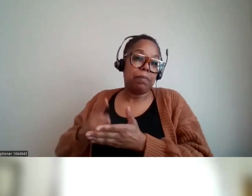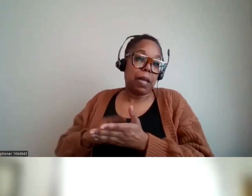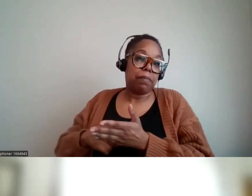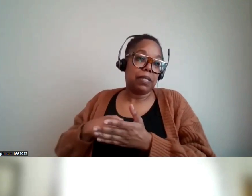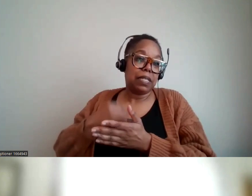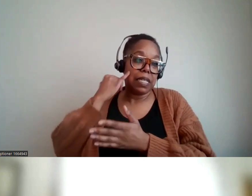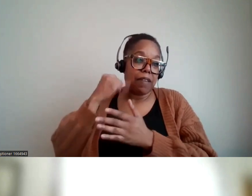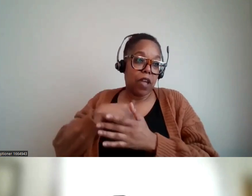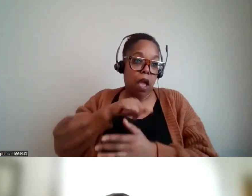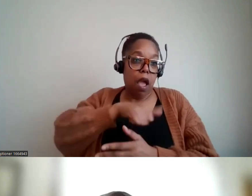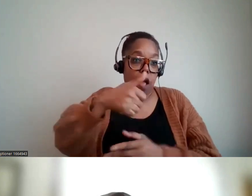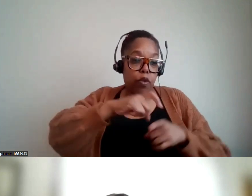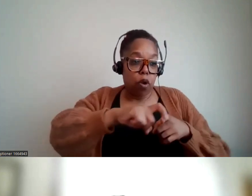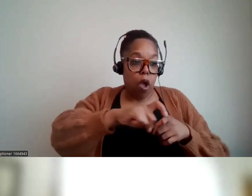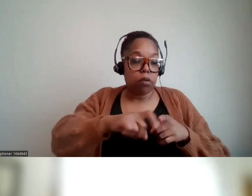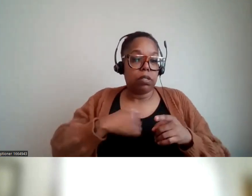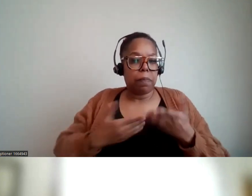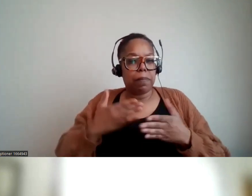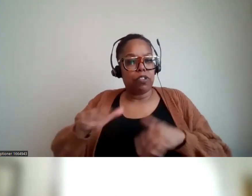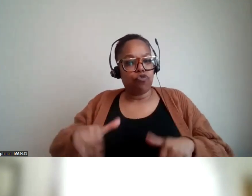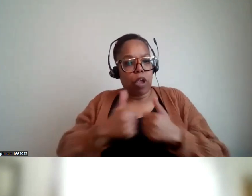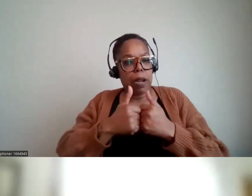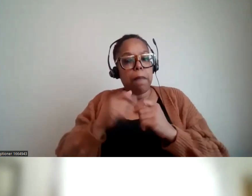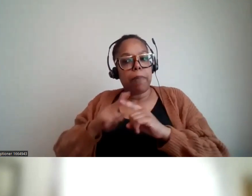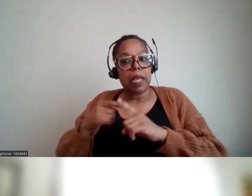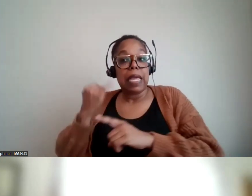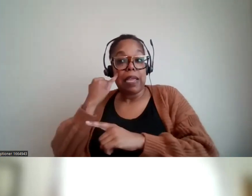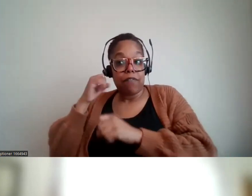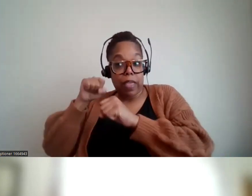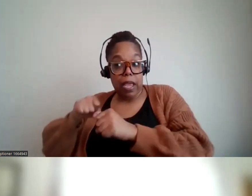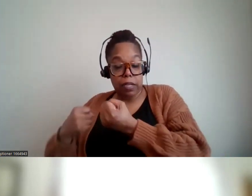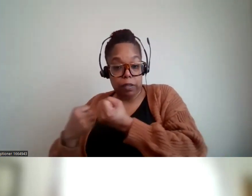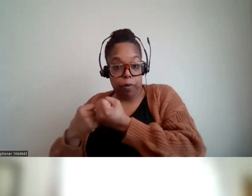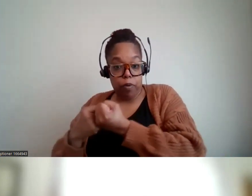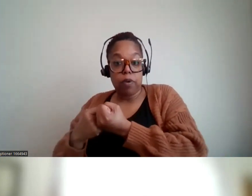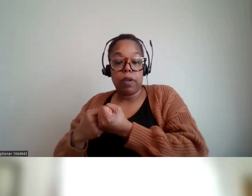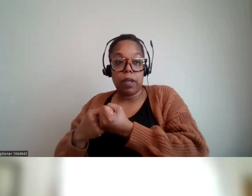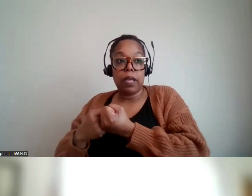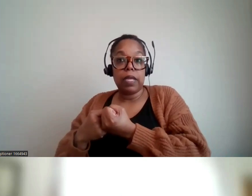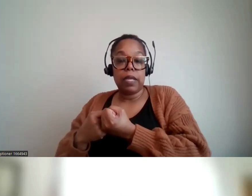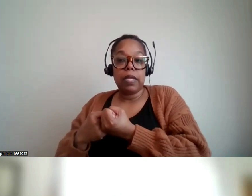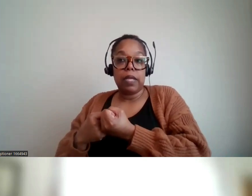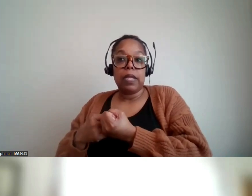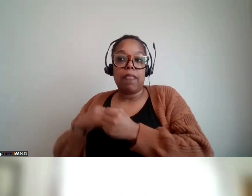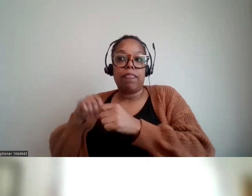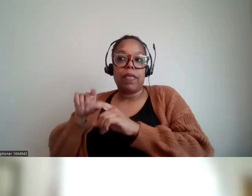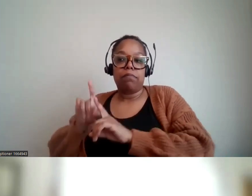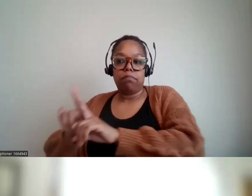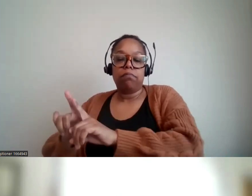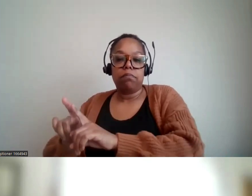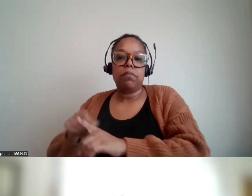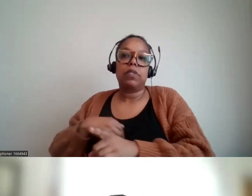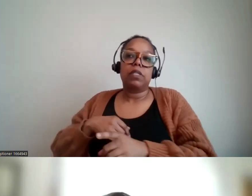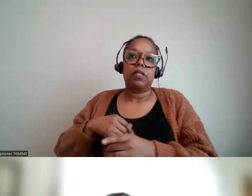able, they can at least help with that. But the biggest thing they can do is help prepare for what it is. So yes, it